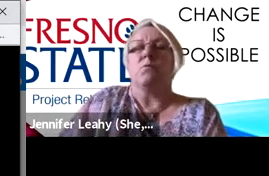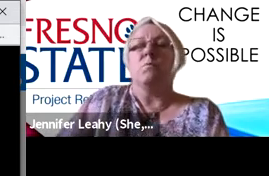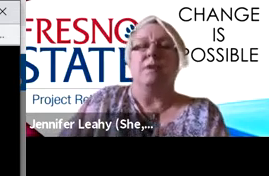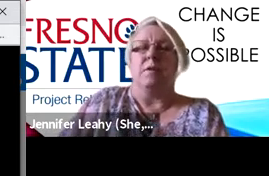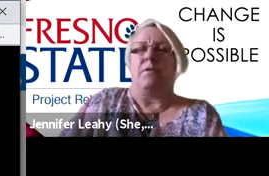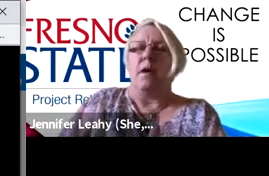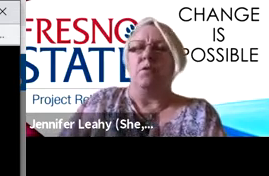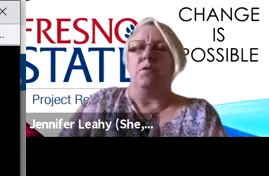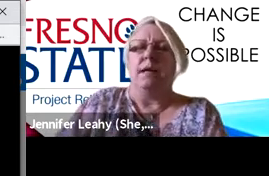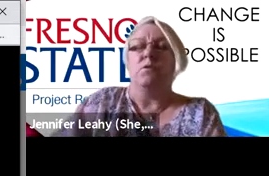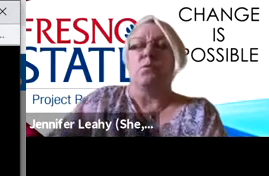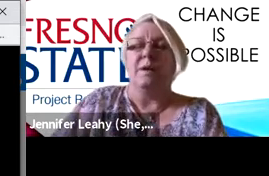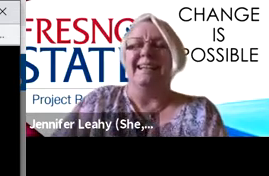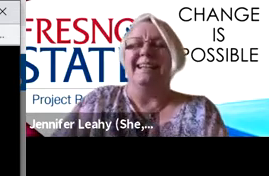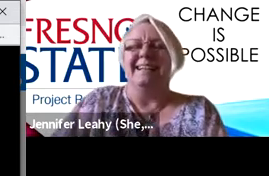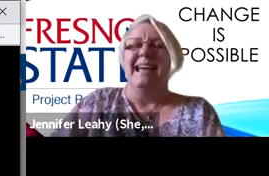in